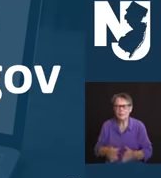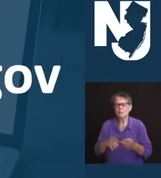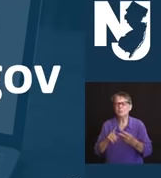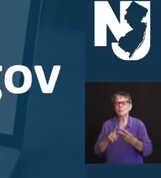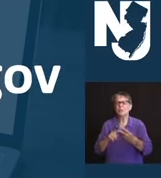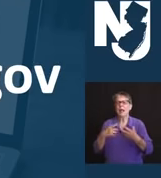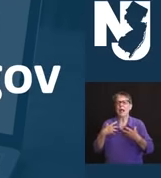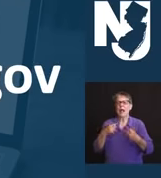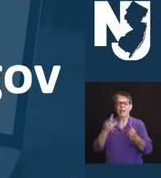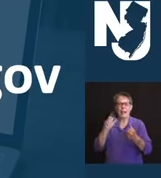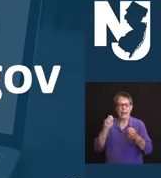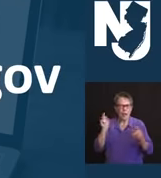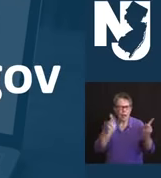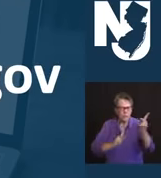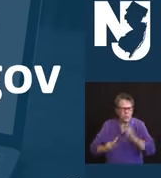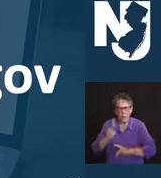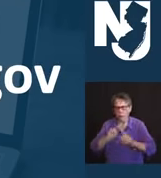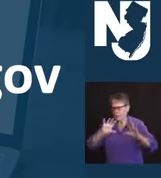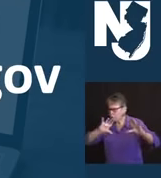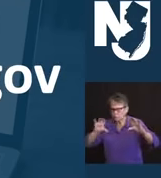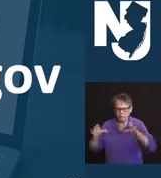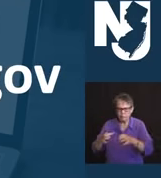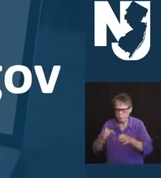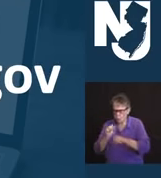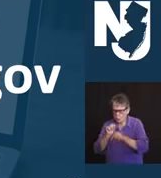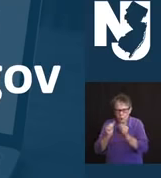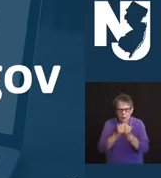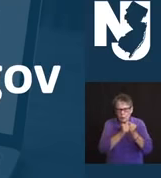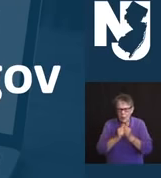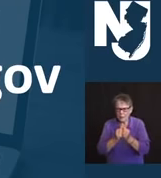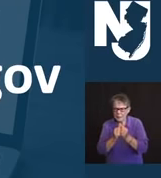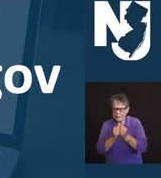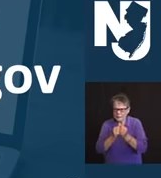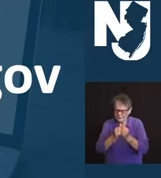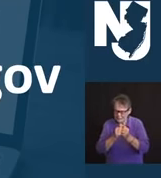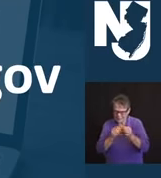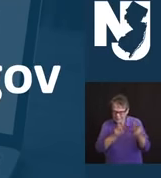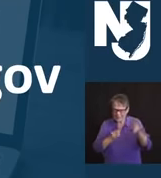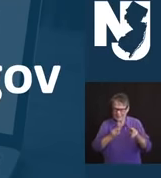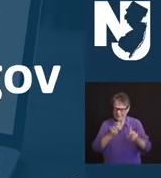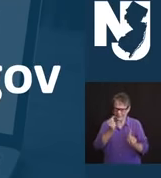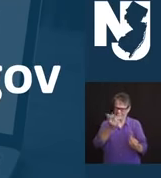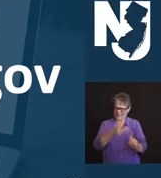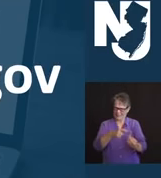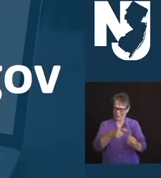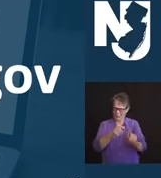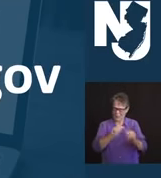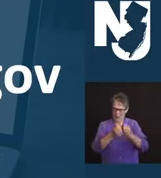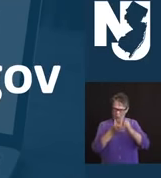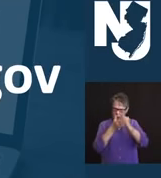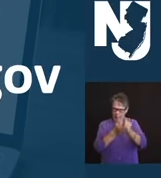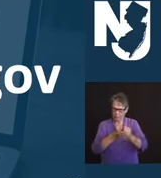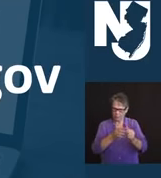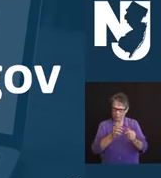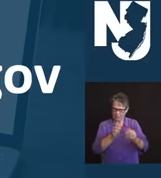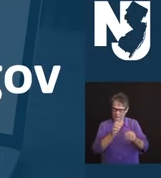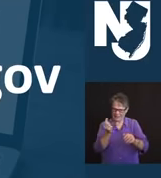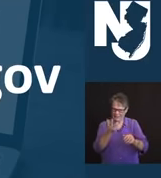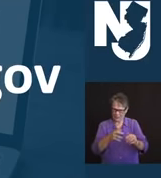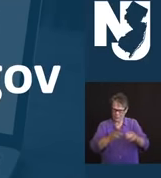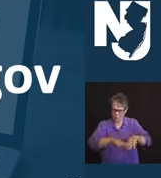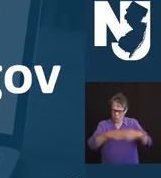City. Our administration has made stabilizing Atlantic City a top priority, whether it be in strengthening local